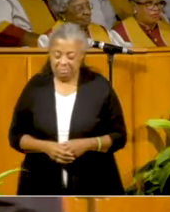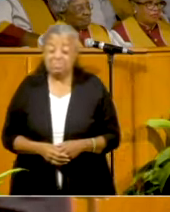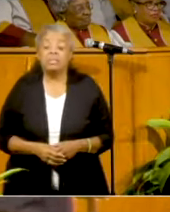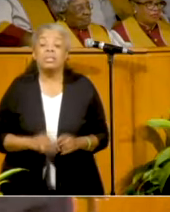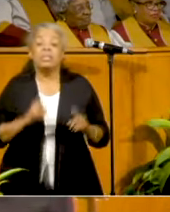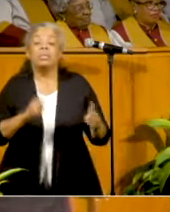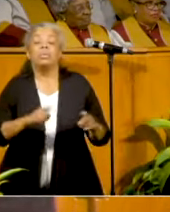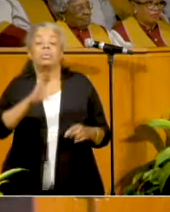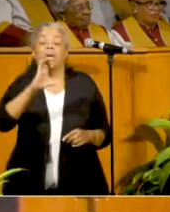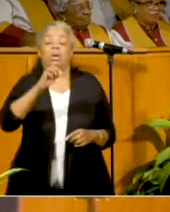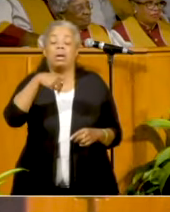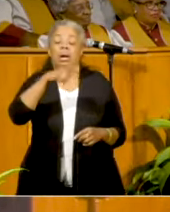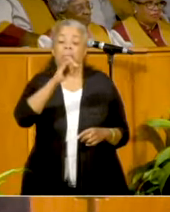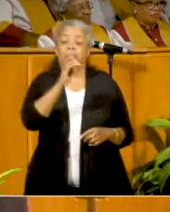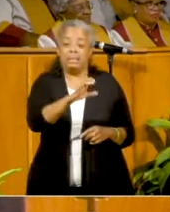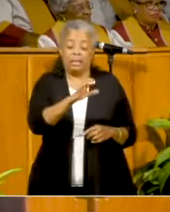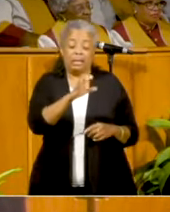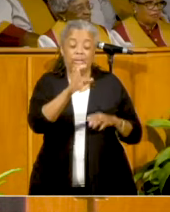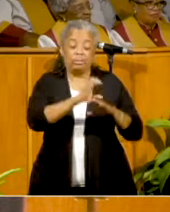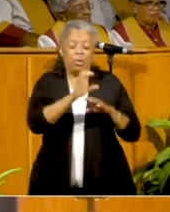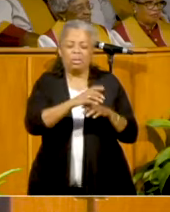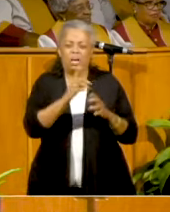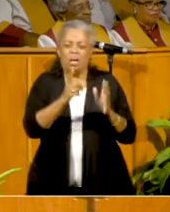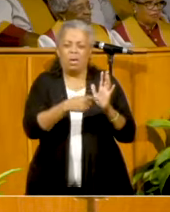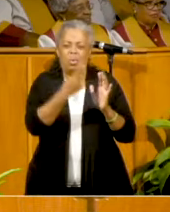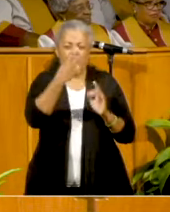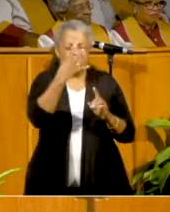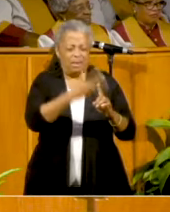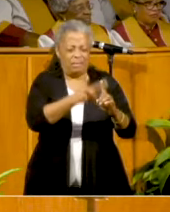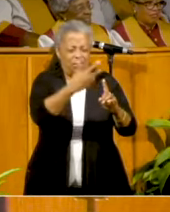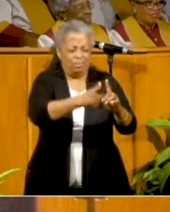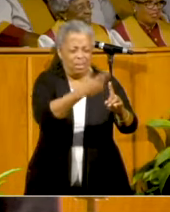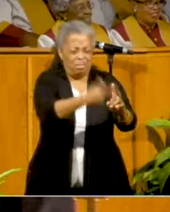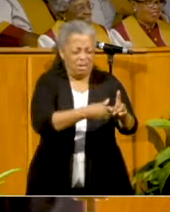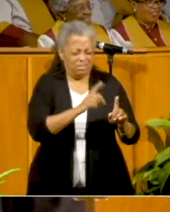Went to a Coptic church and they take it once a quarter. Y'all going to hell.